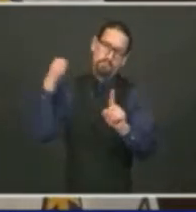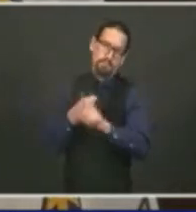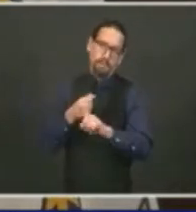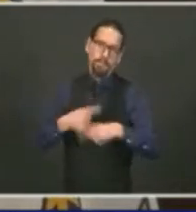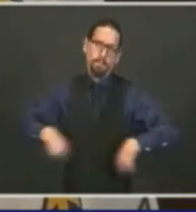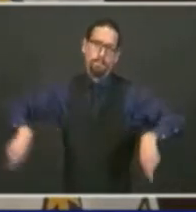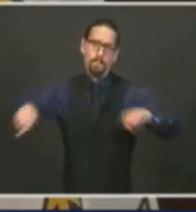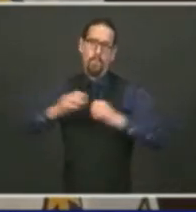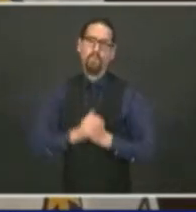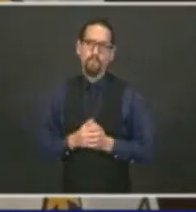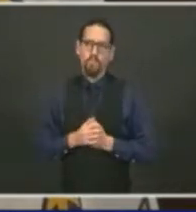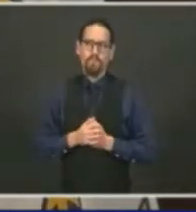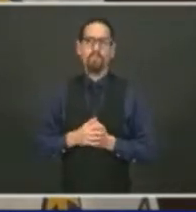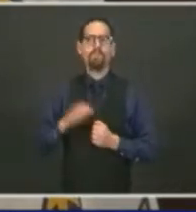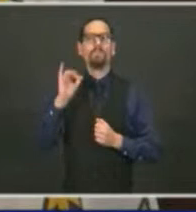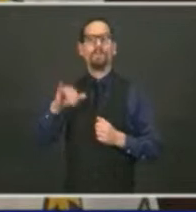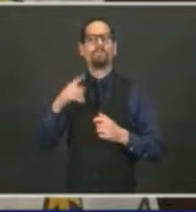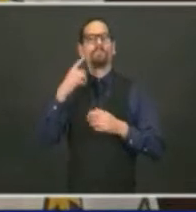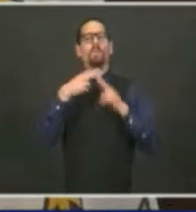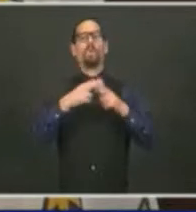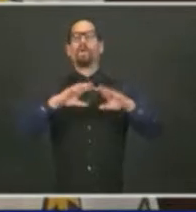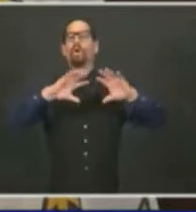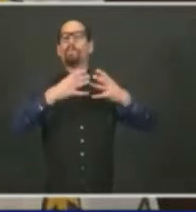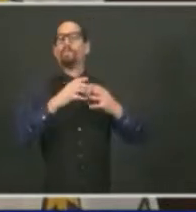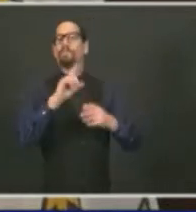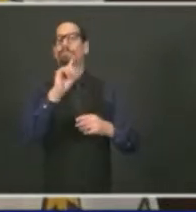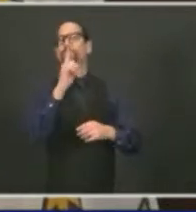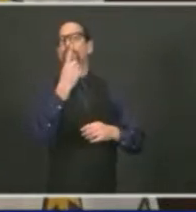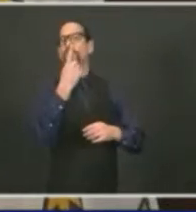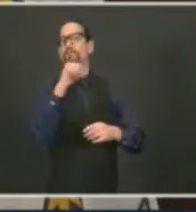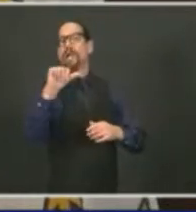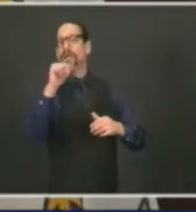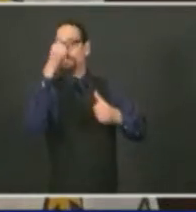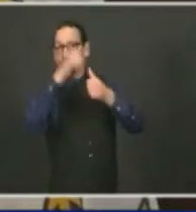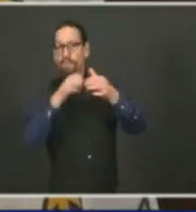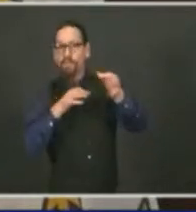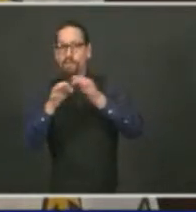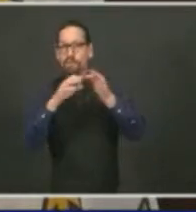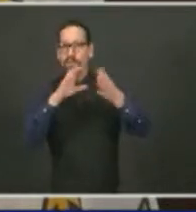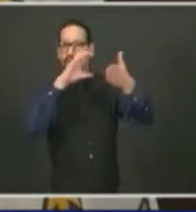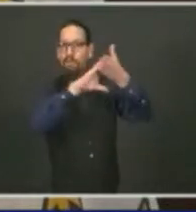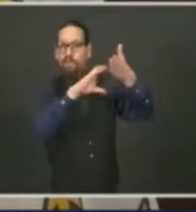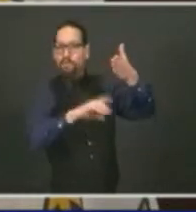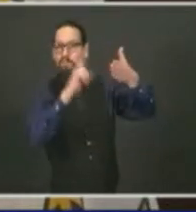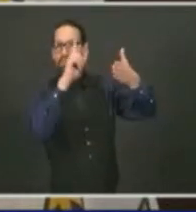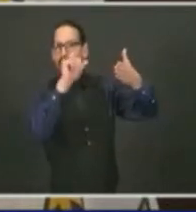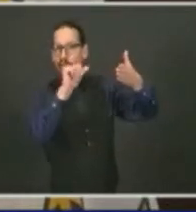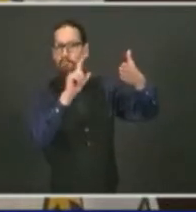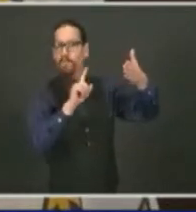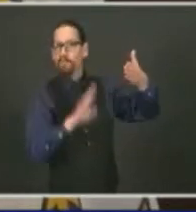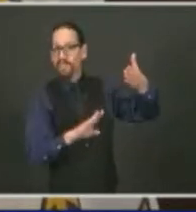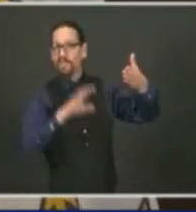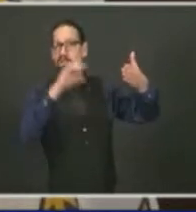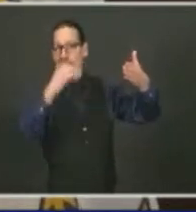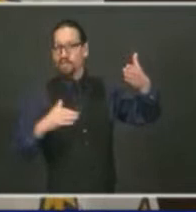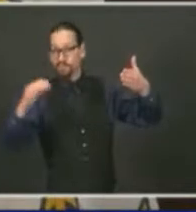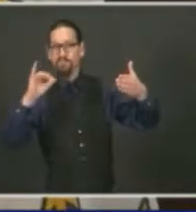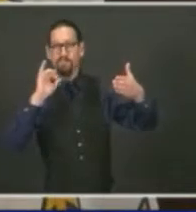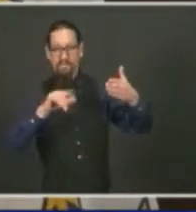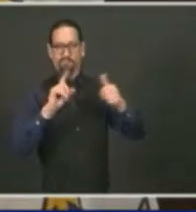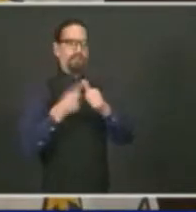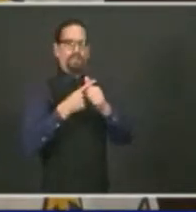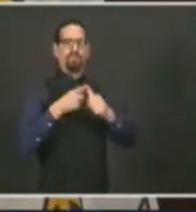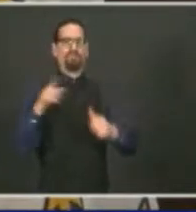CVS, Walgreens, the federal government requires us, before we start vaccinating in that setting, to have enough vaccine to